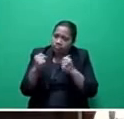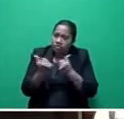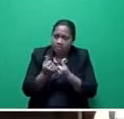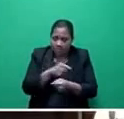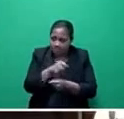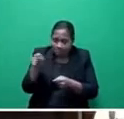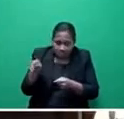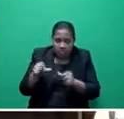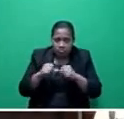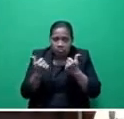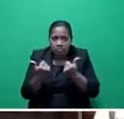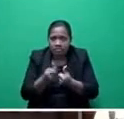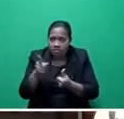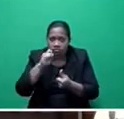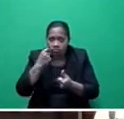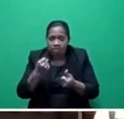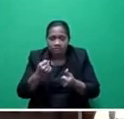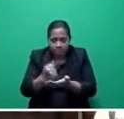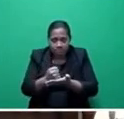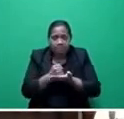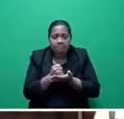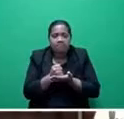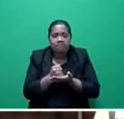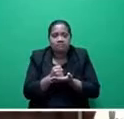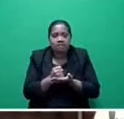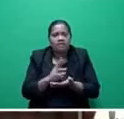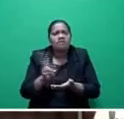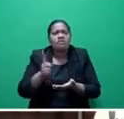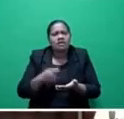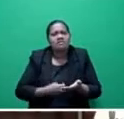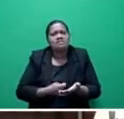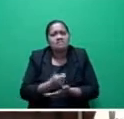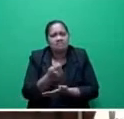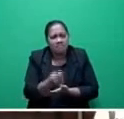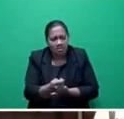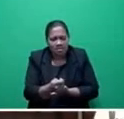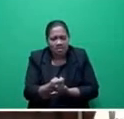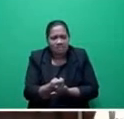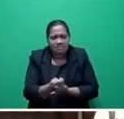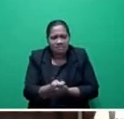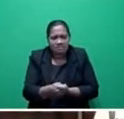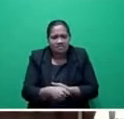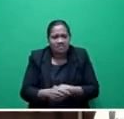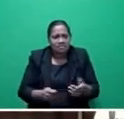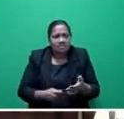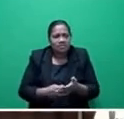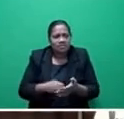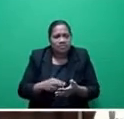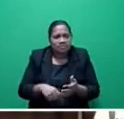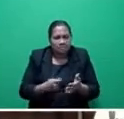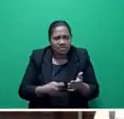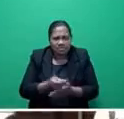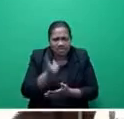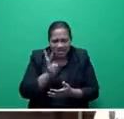that they would actually extend their support for payment or repayment relief till December of this year. I'd like to take this